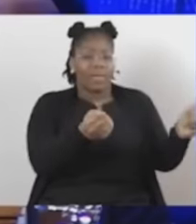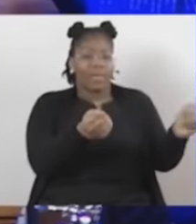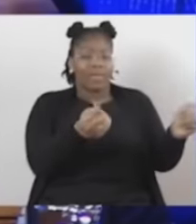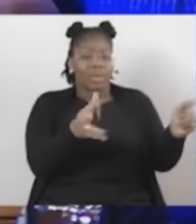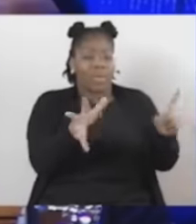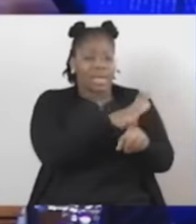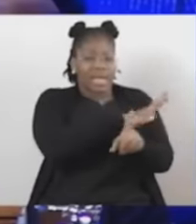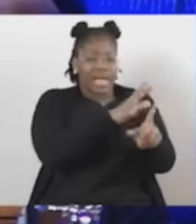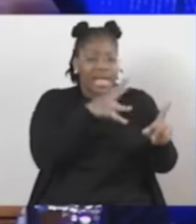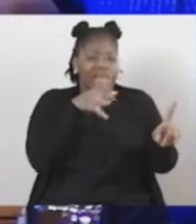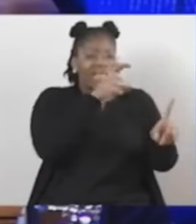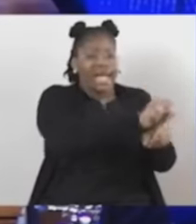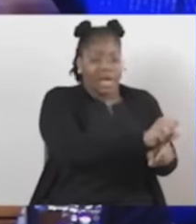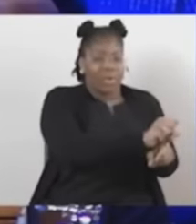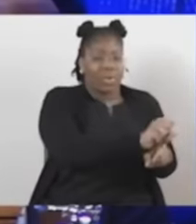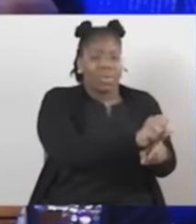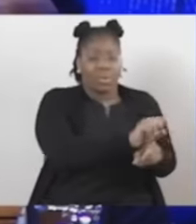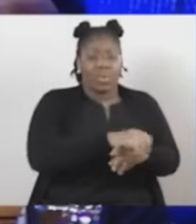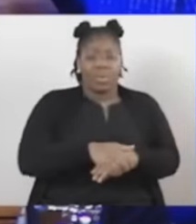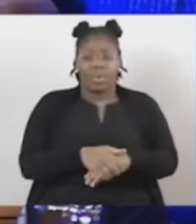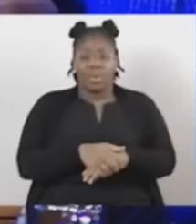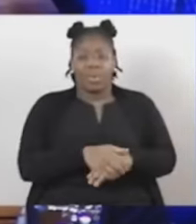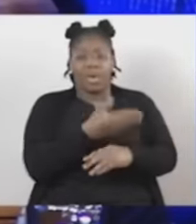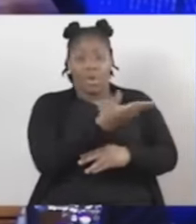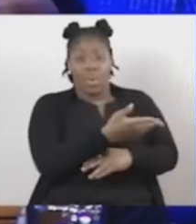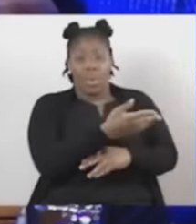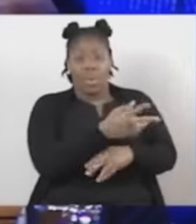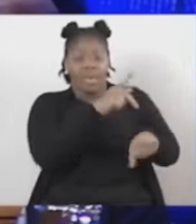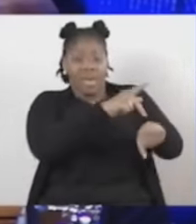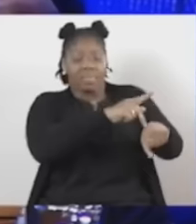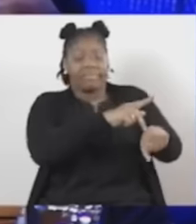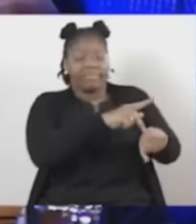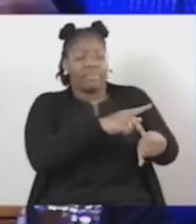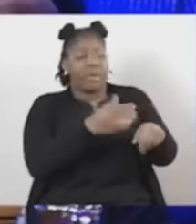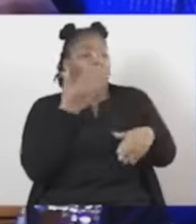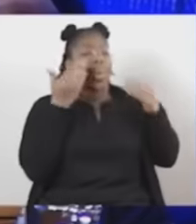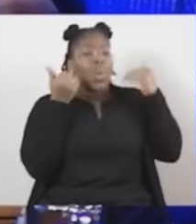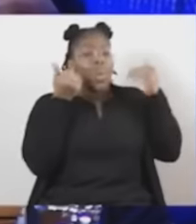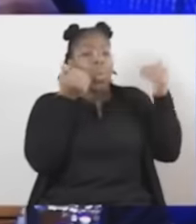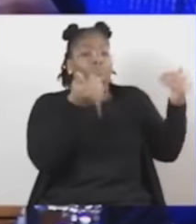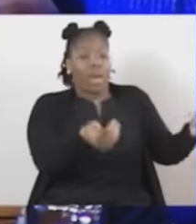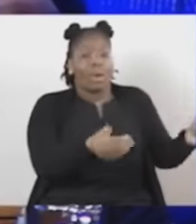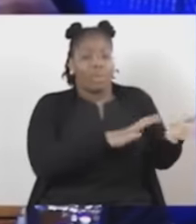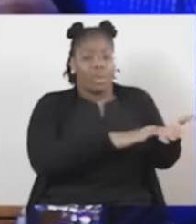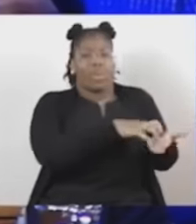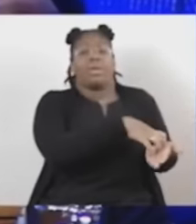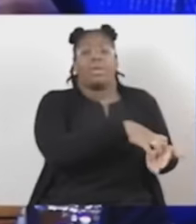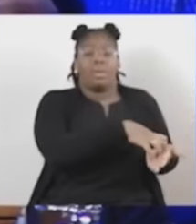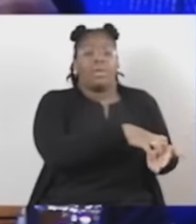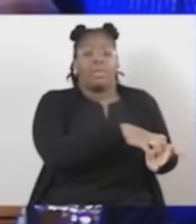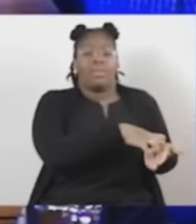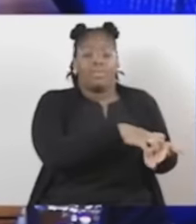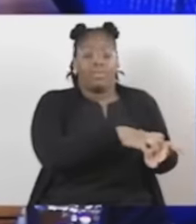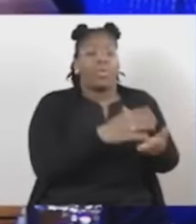Almost like grain being sifted, and you, Peter, you're going to give in to it. The good news is it won't